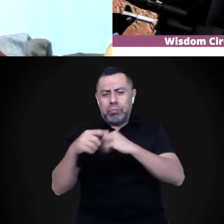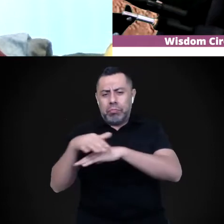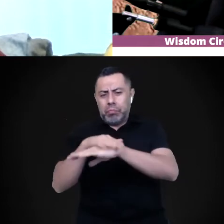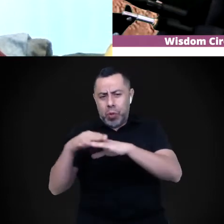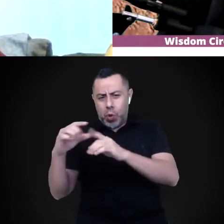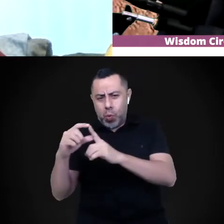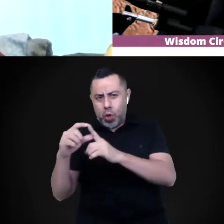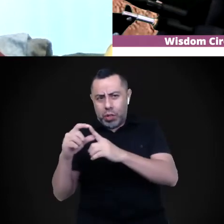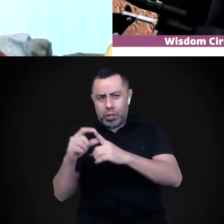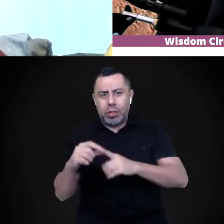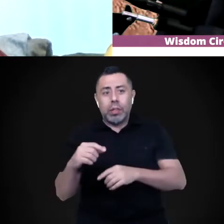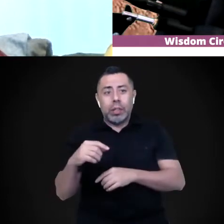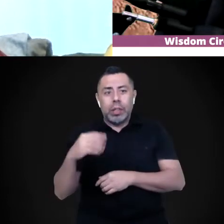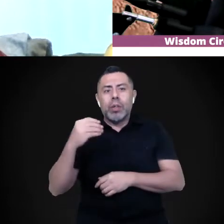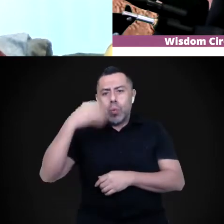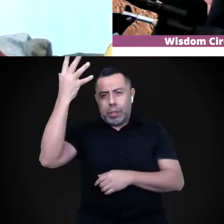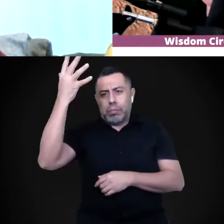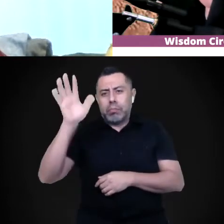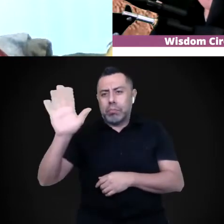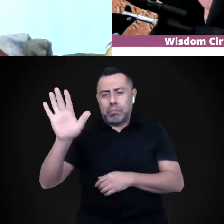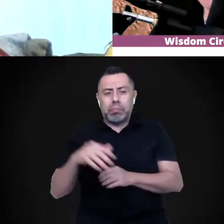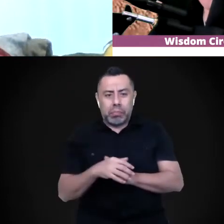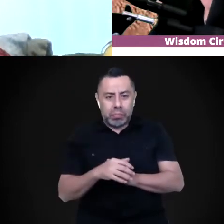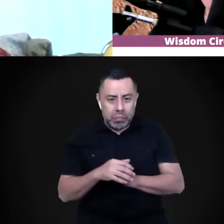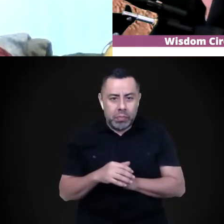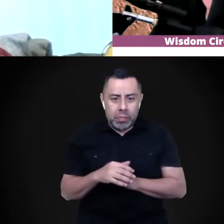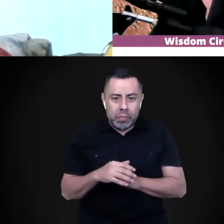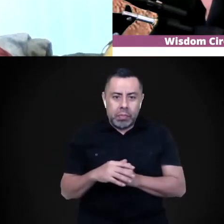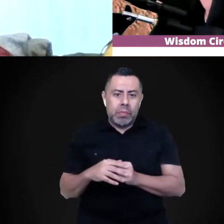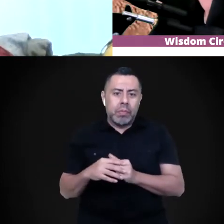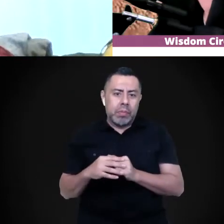Shina was a veteran. He